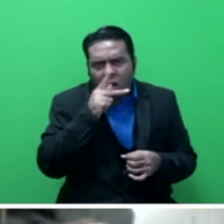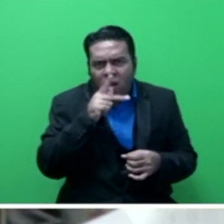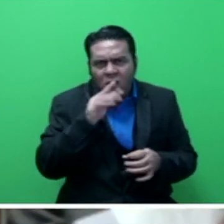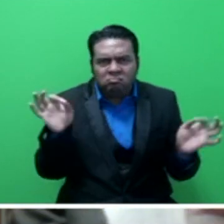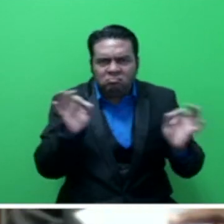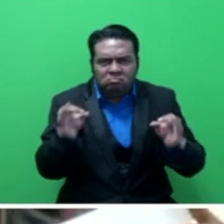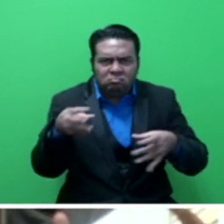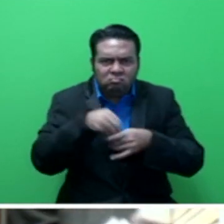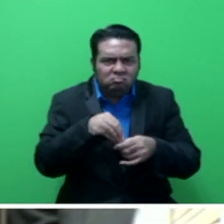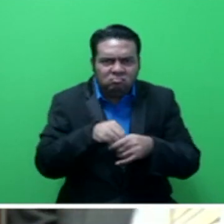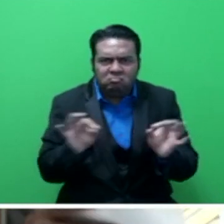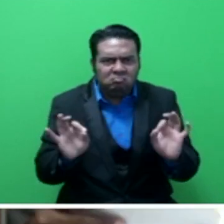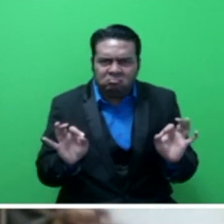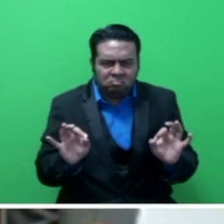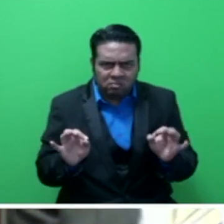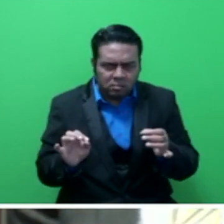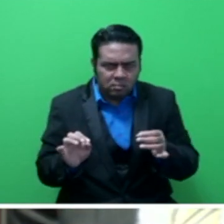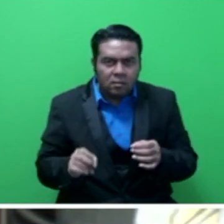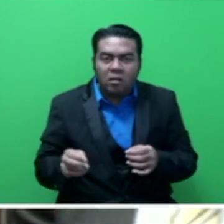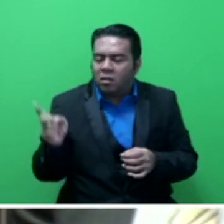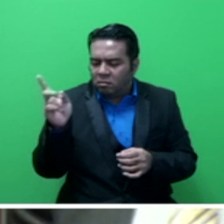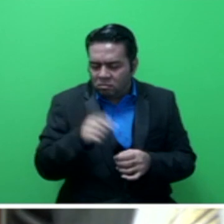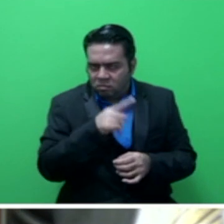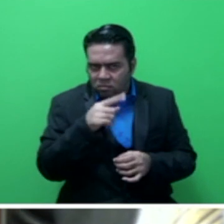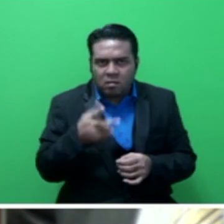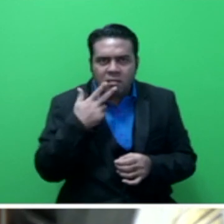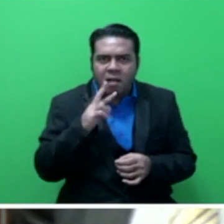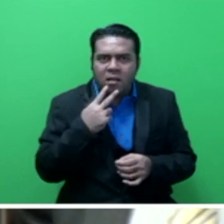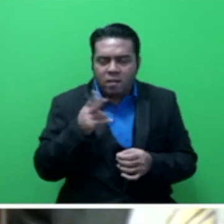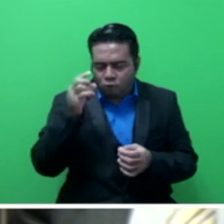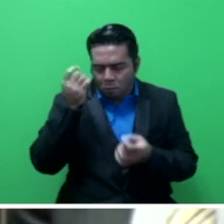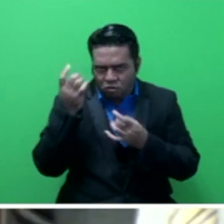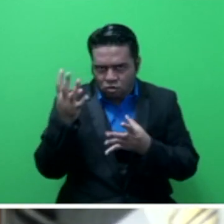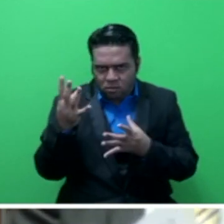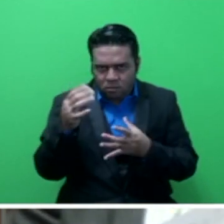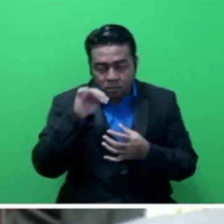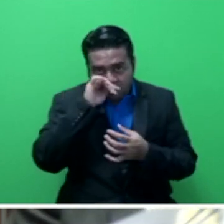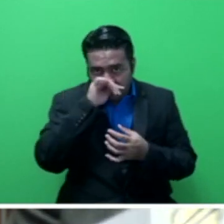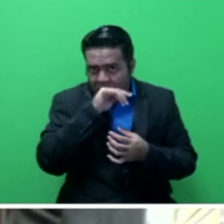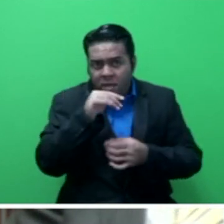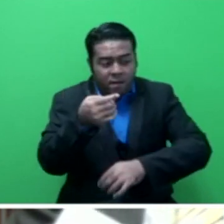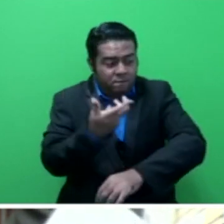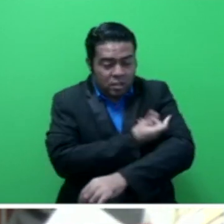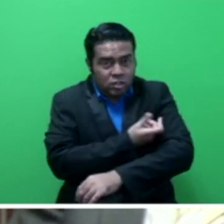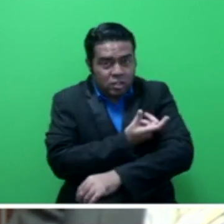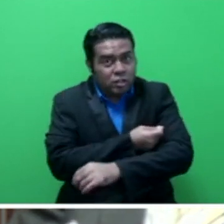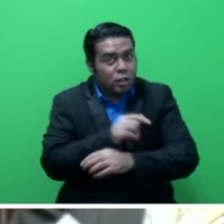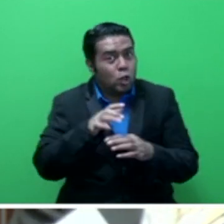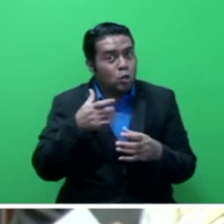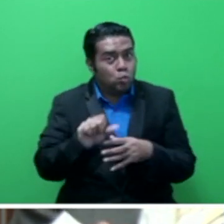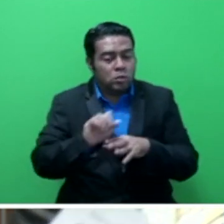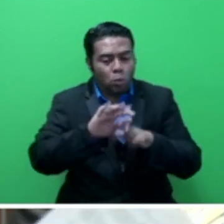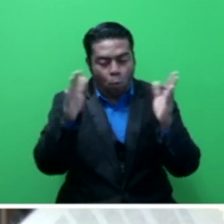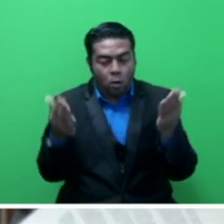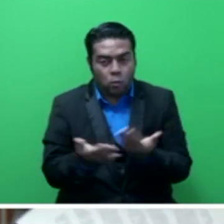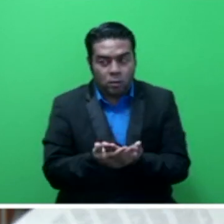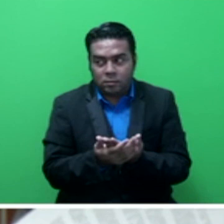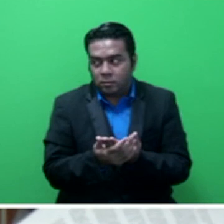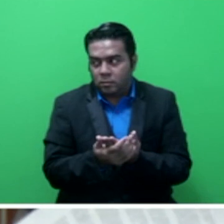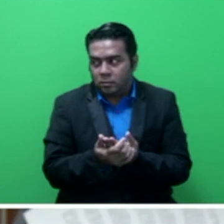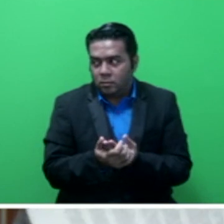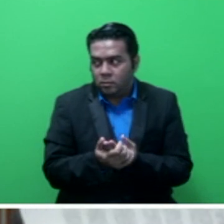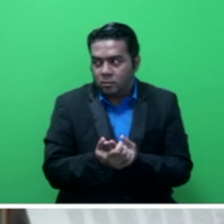Honorable Speaker, vaccinations that are currently widely used worldwide in Fiji are safe, and side effects from